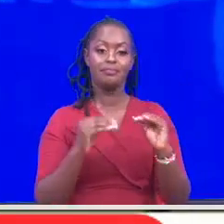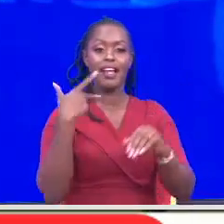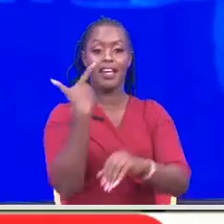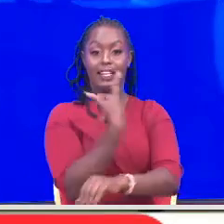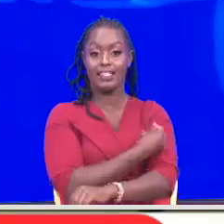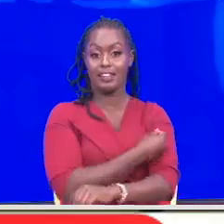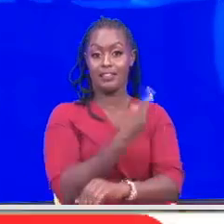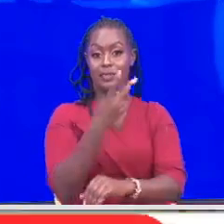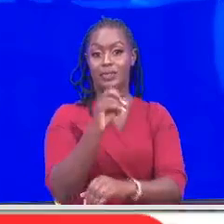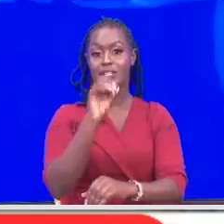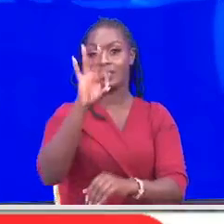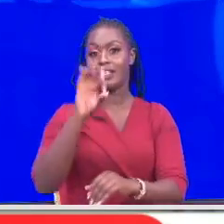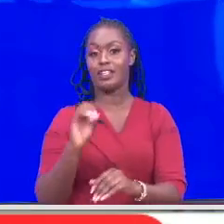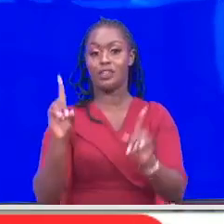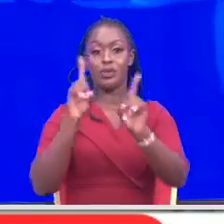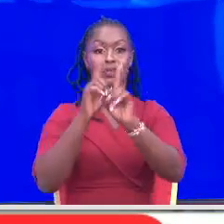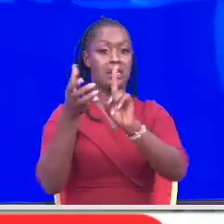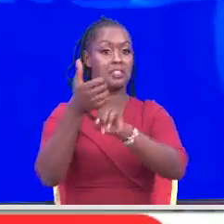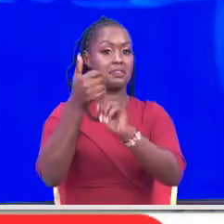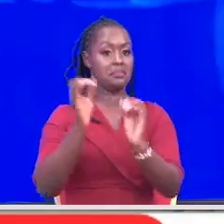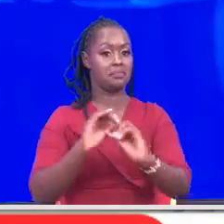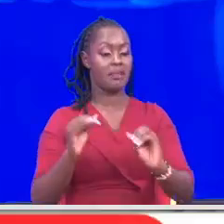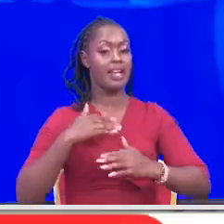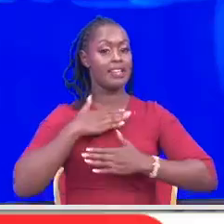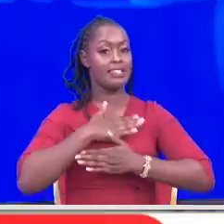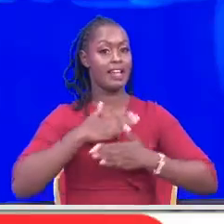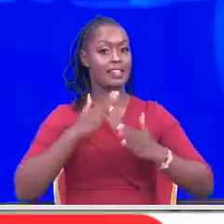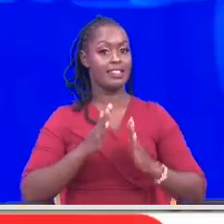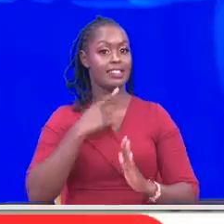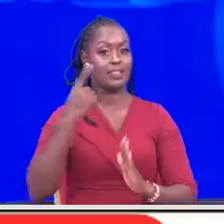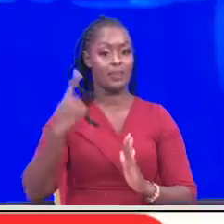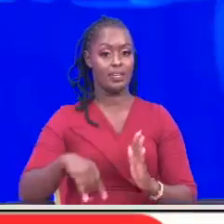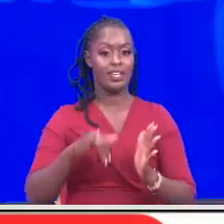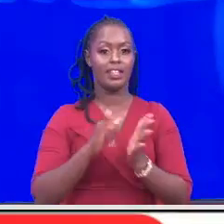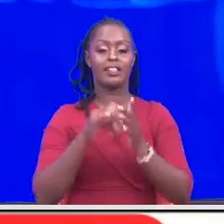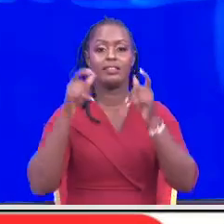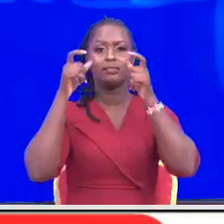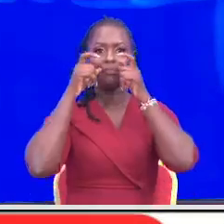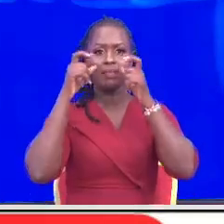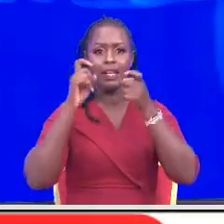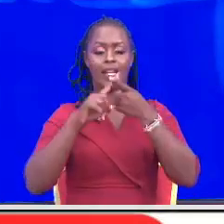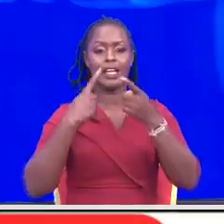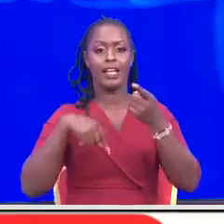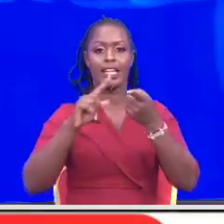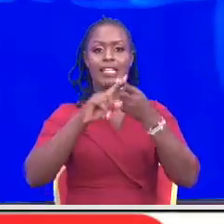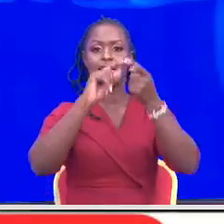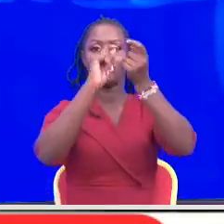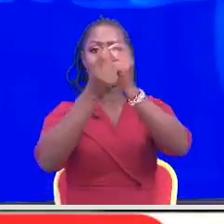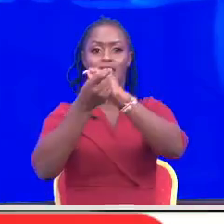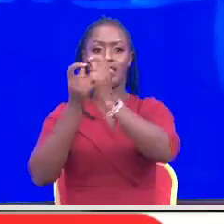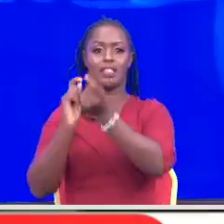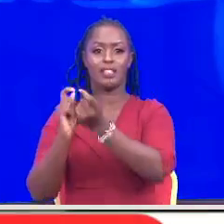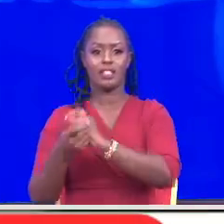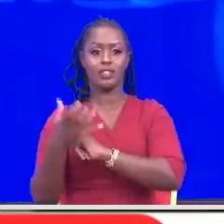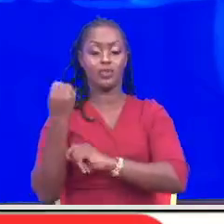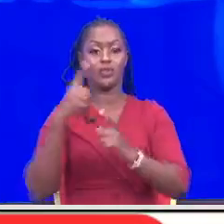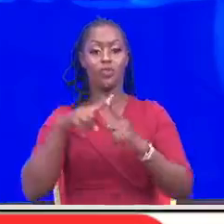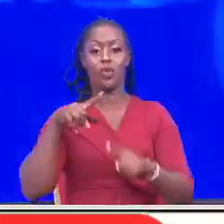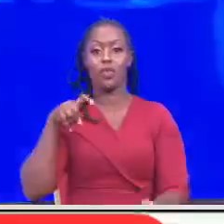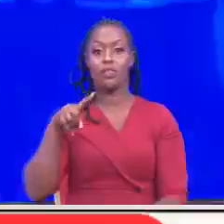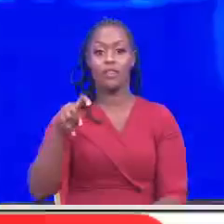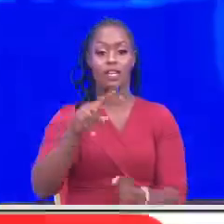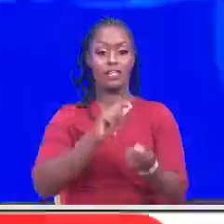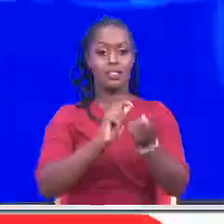have also been dashed. Scientists argue that HIV is a shape-shifting virus, hence the virus changes and escapes